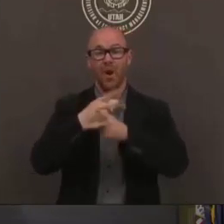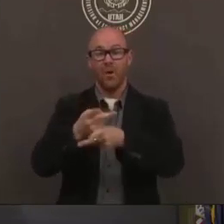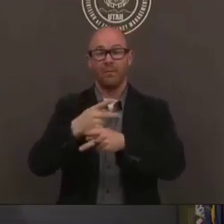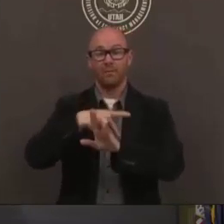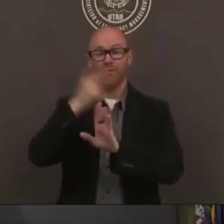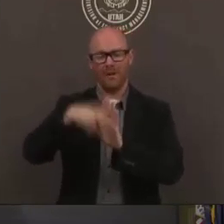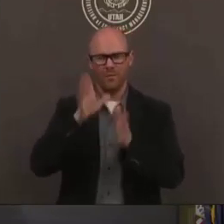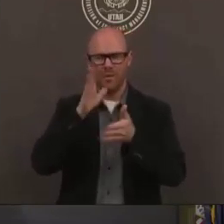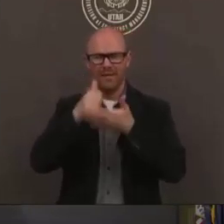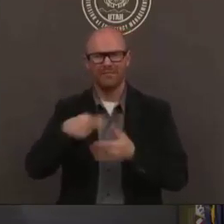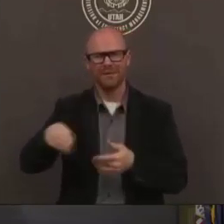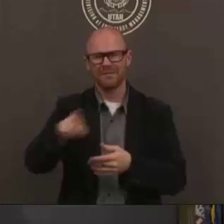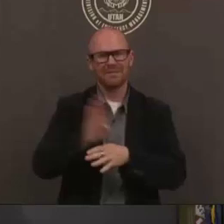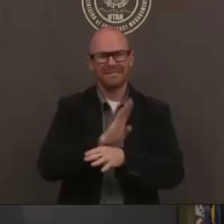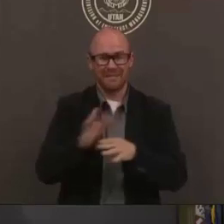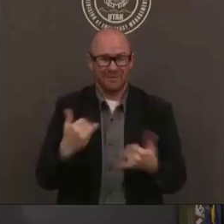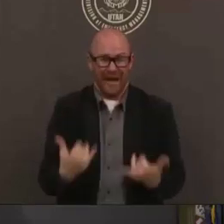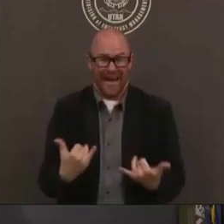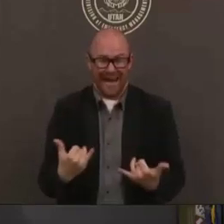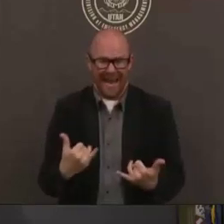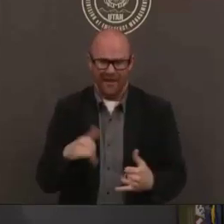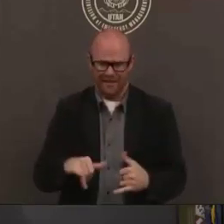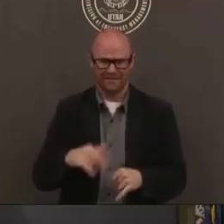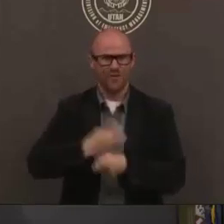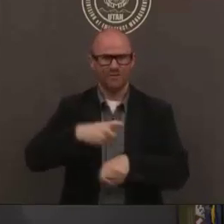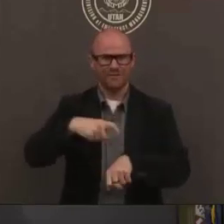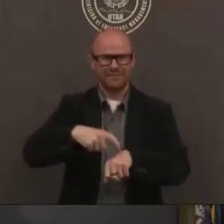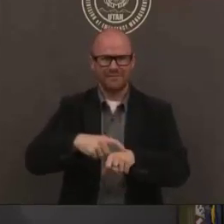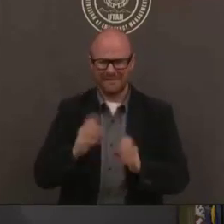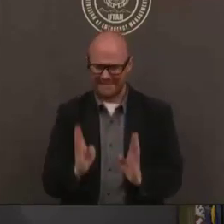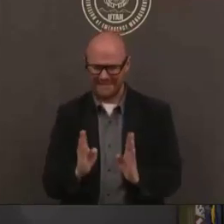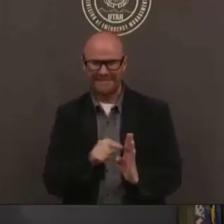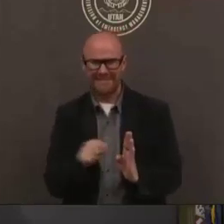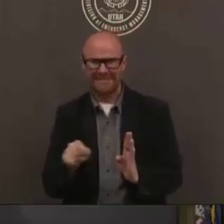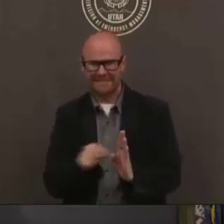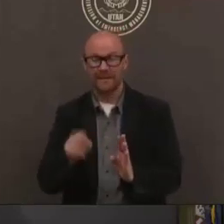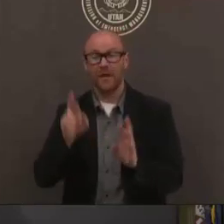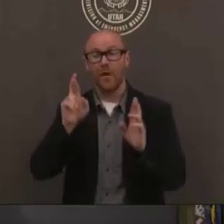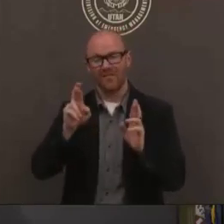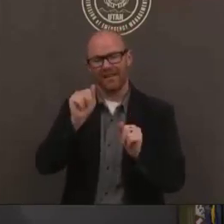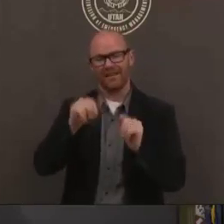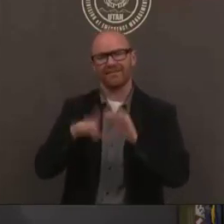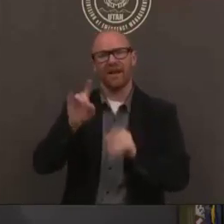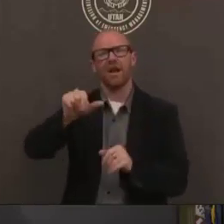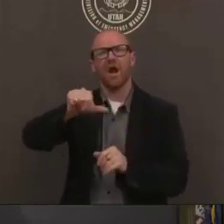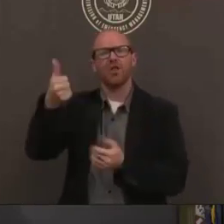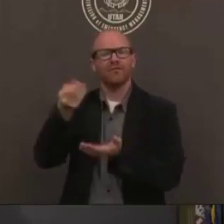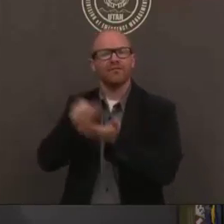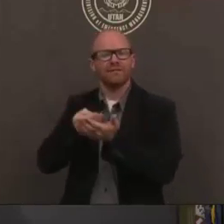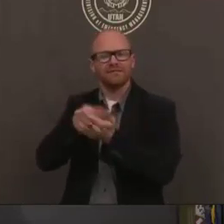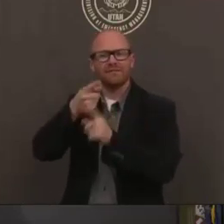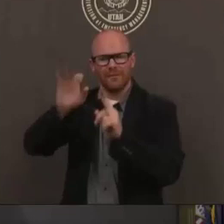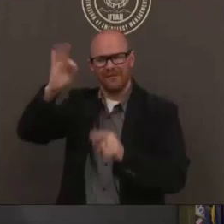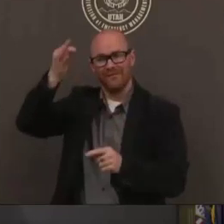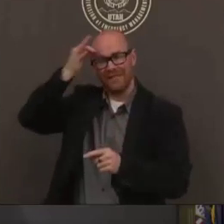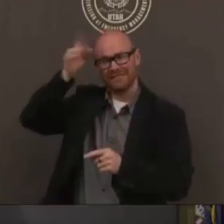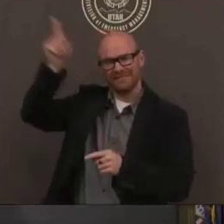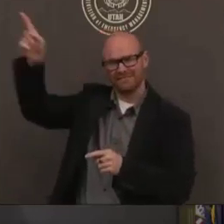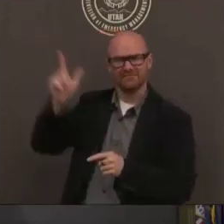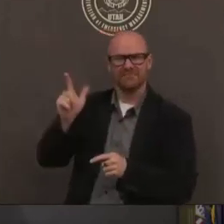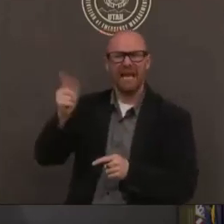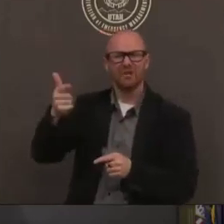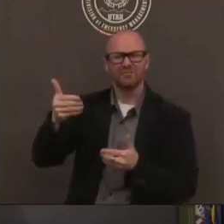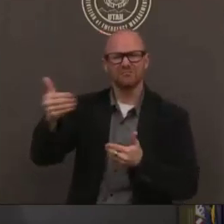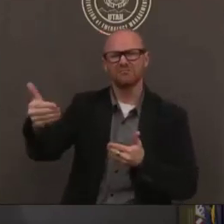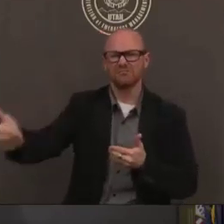try to help businesses through that period and to help access other funds that may be available through the federal government